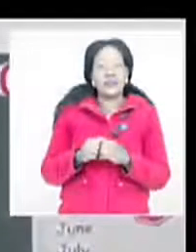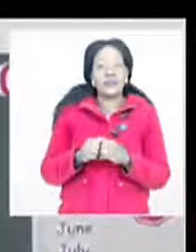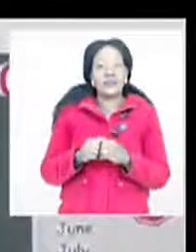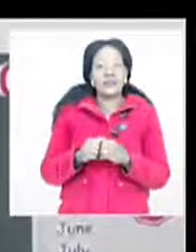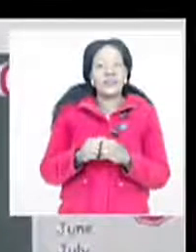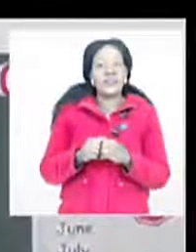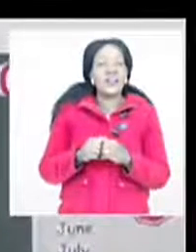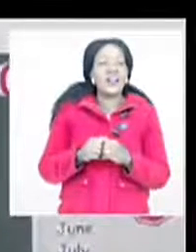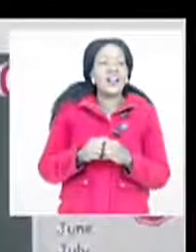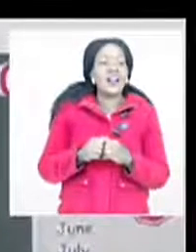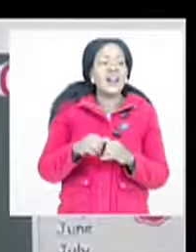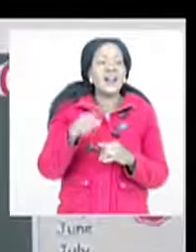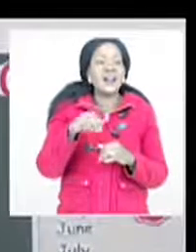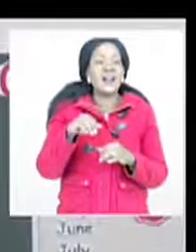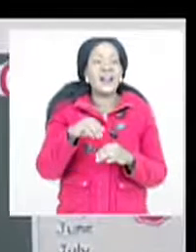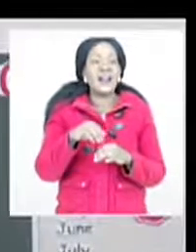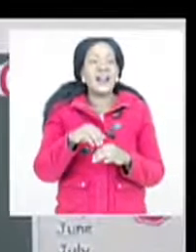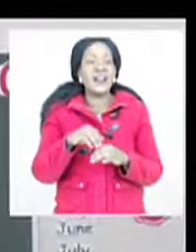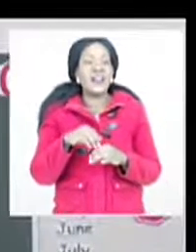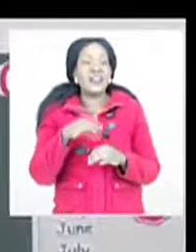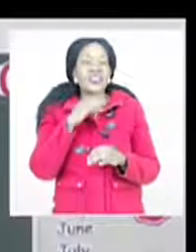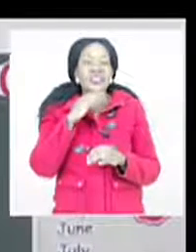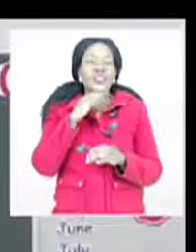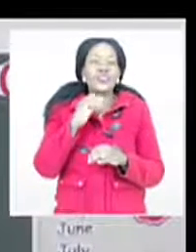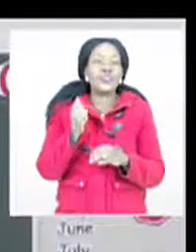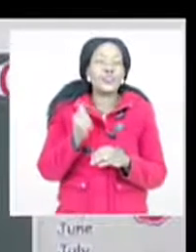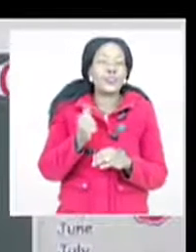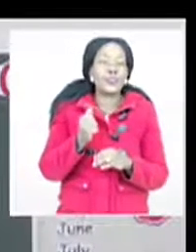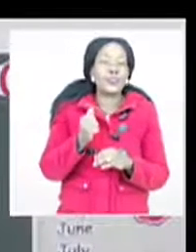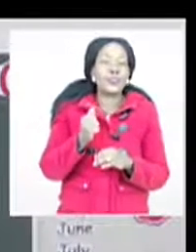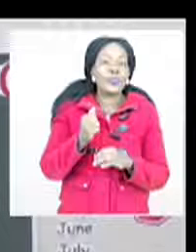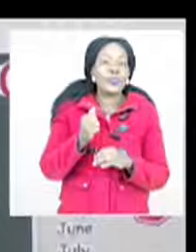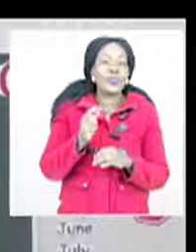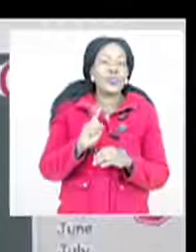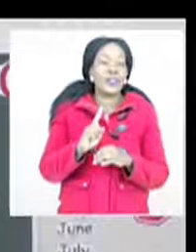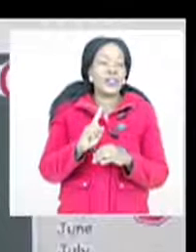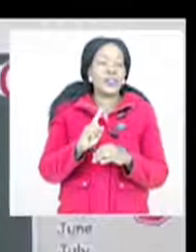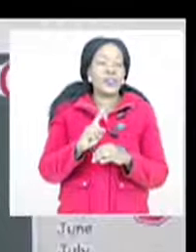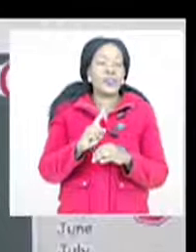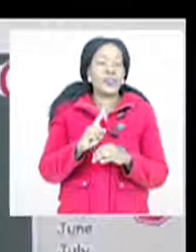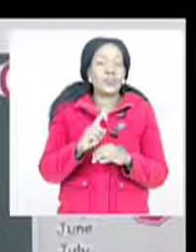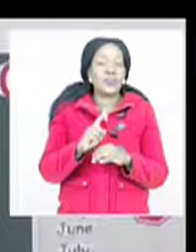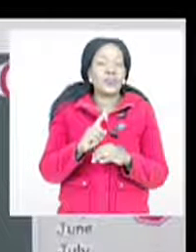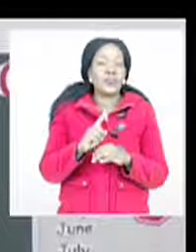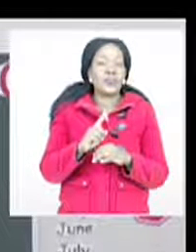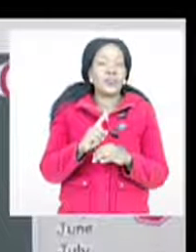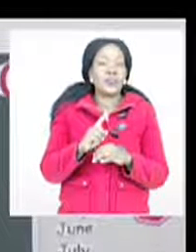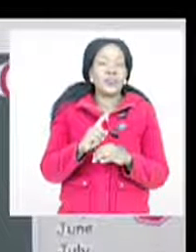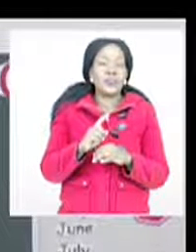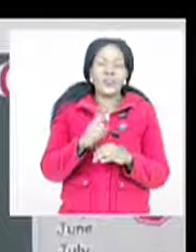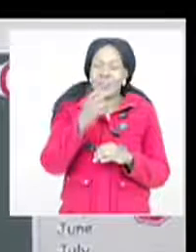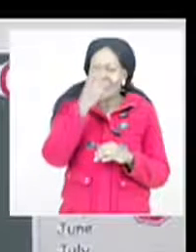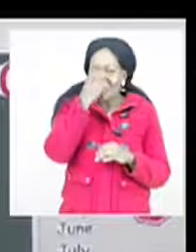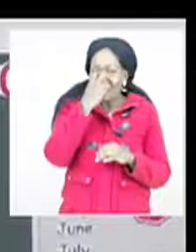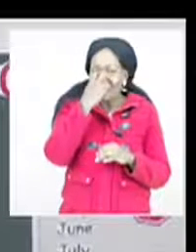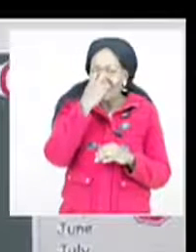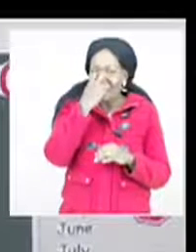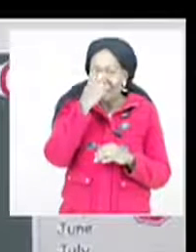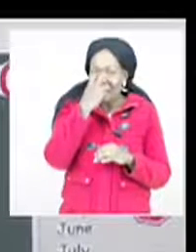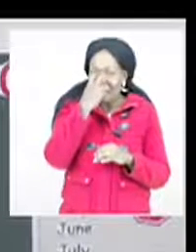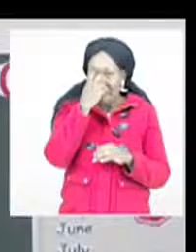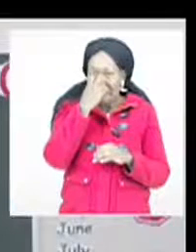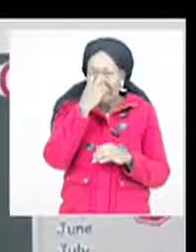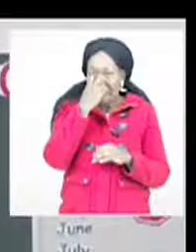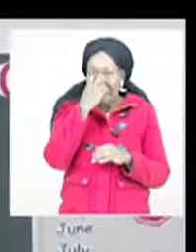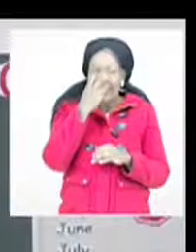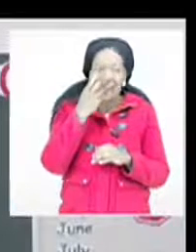I have a riddle for you, and I would like to know, what is black and white? It's not an